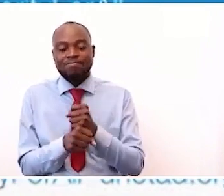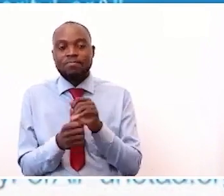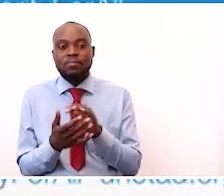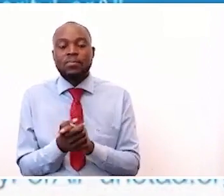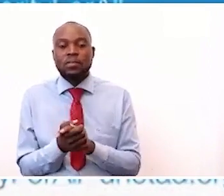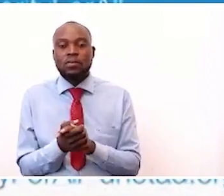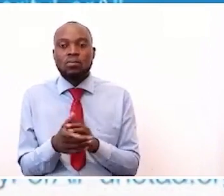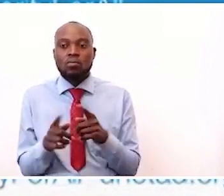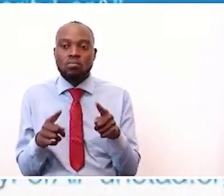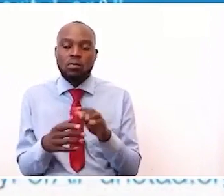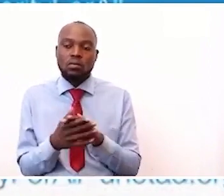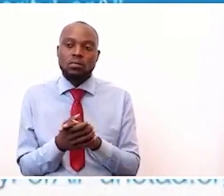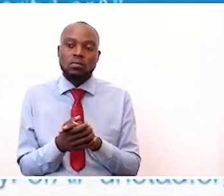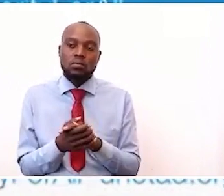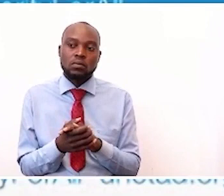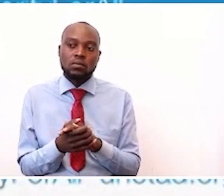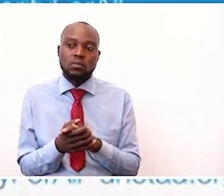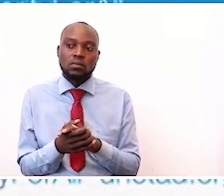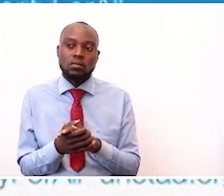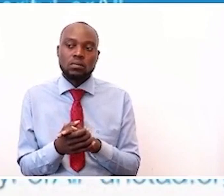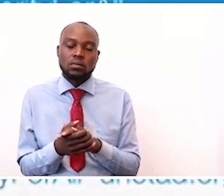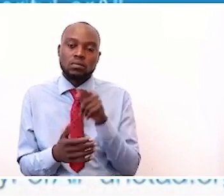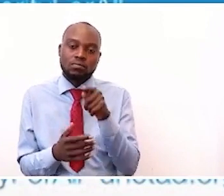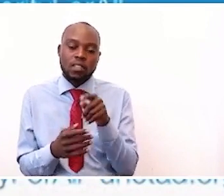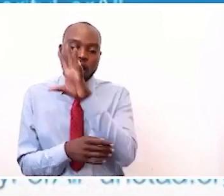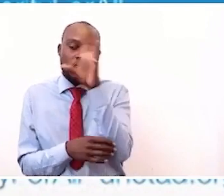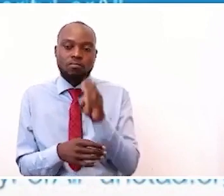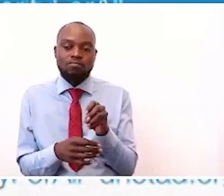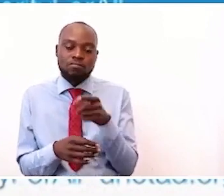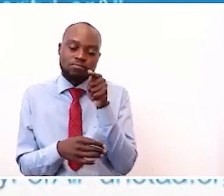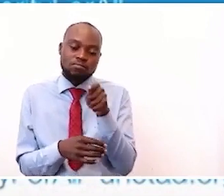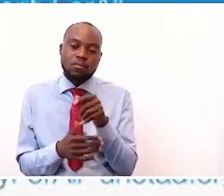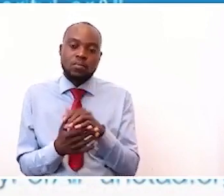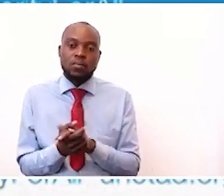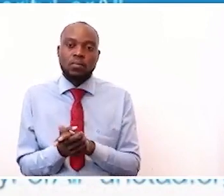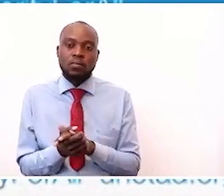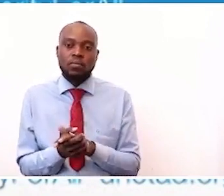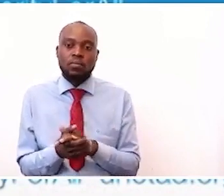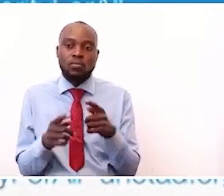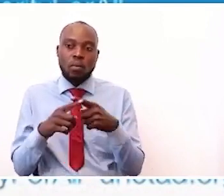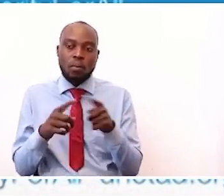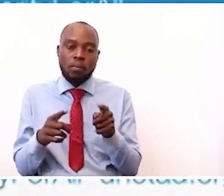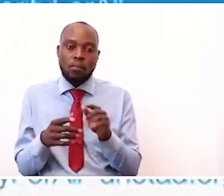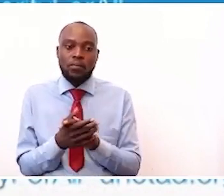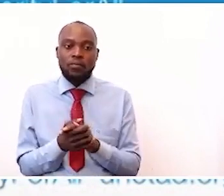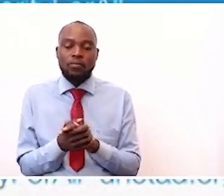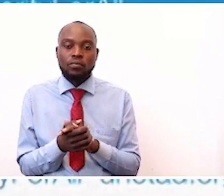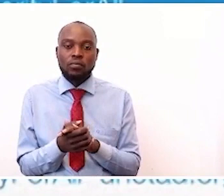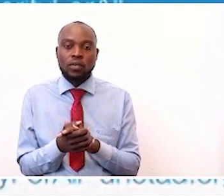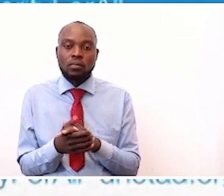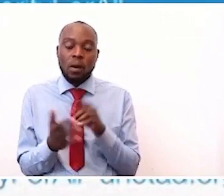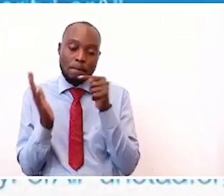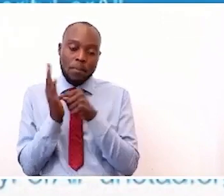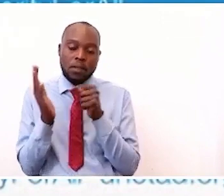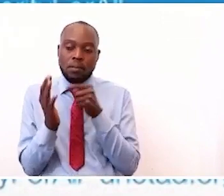And the G77 has a very large African caucus. But to the point that has been raised here very